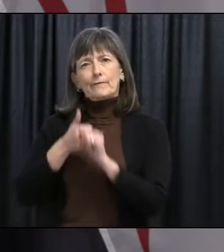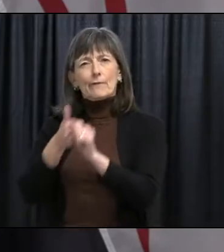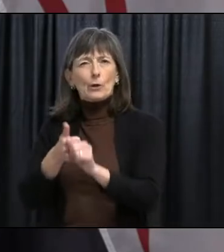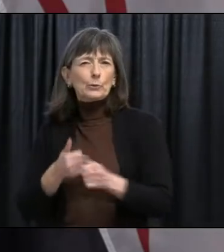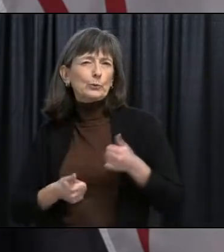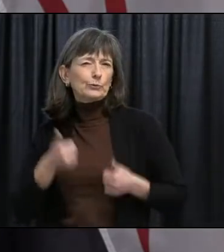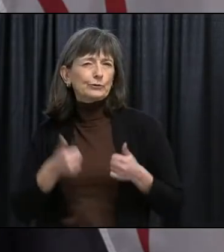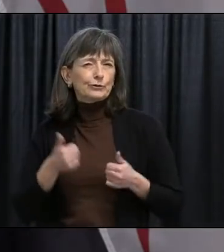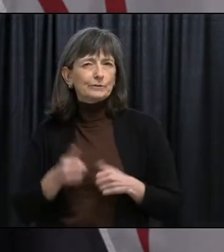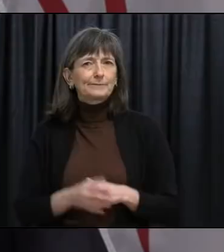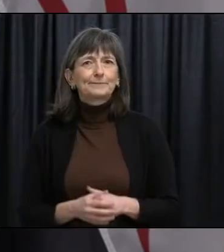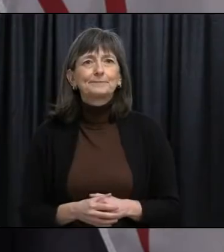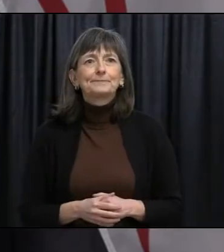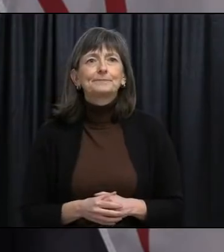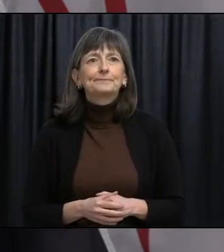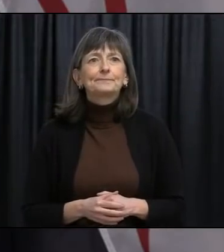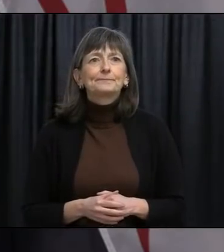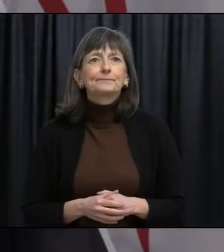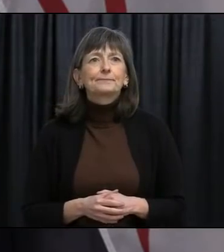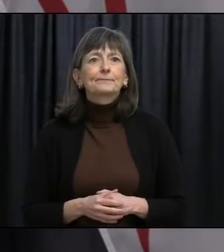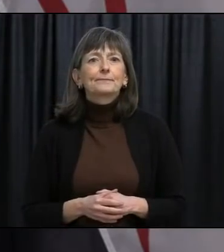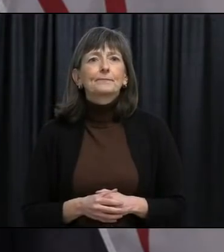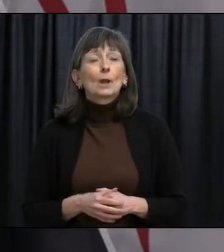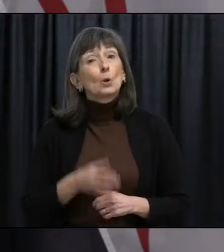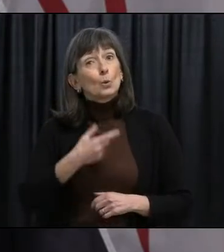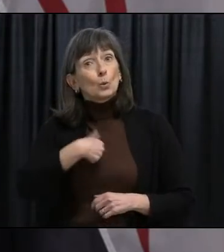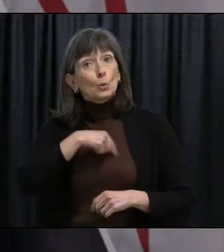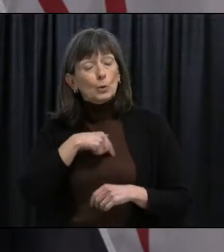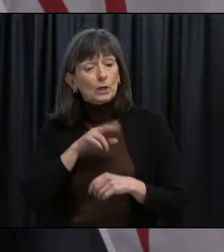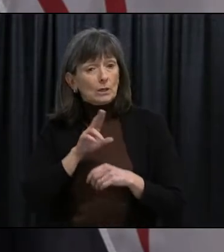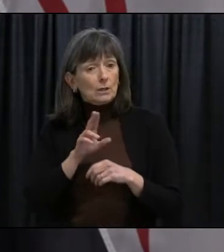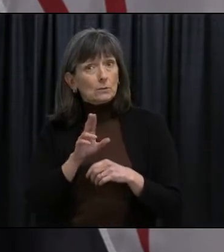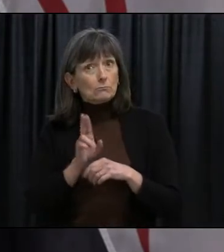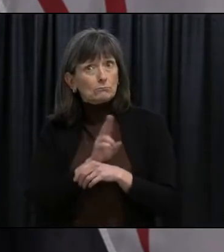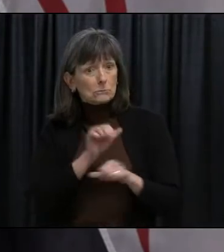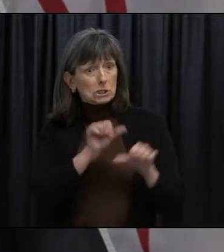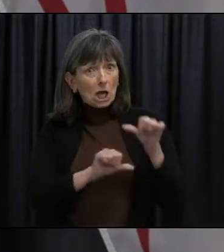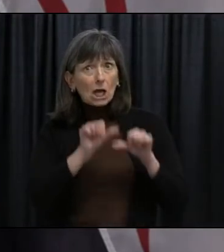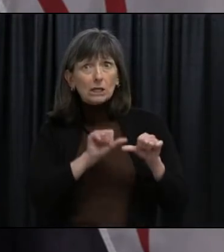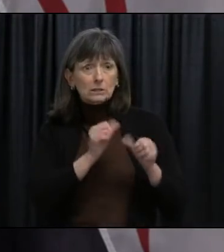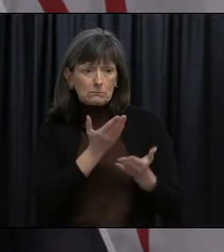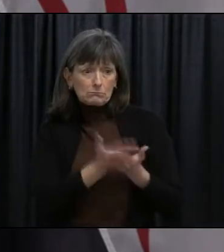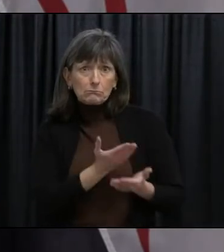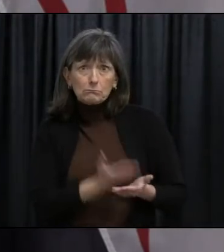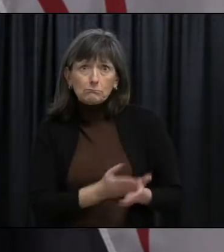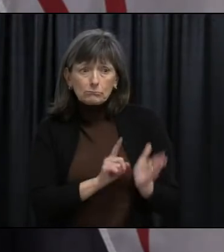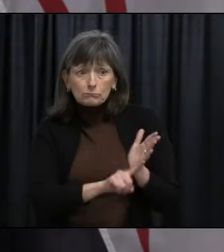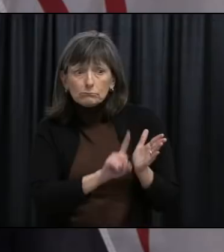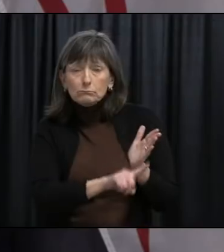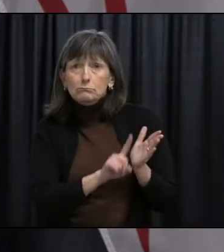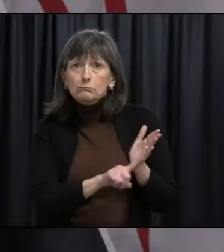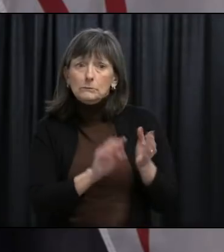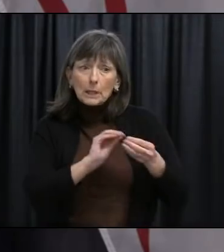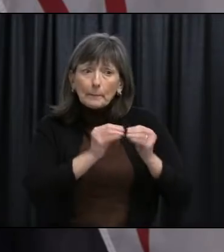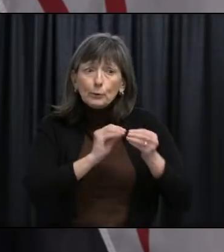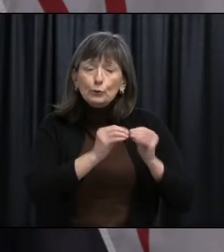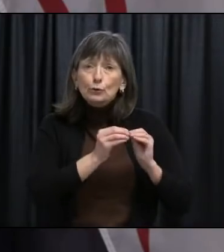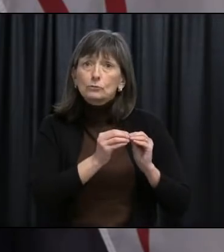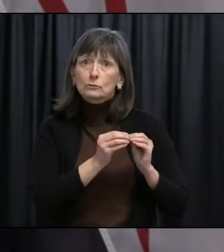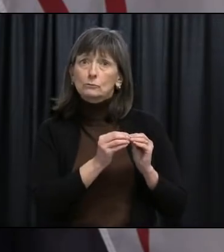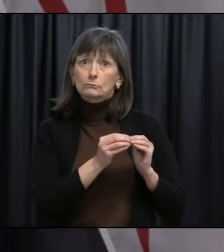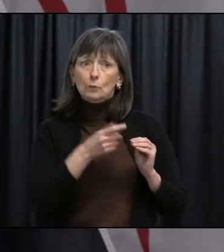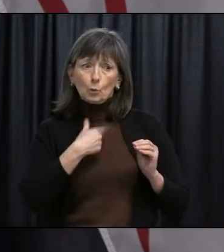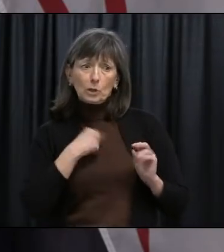No, certainly we are providing, or we are using science and evidence and epidemiology to look at how we should